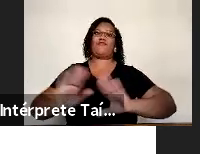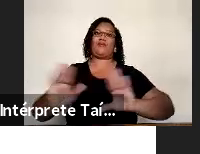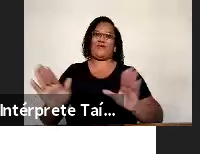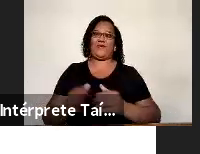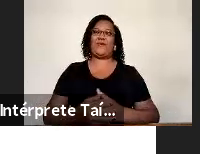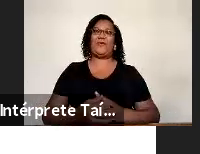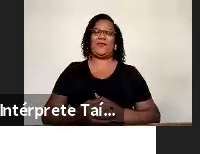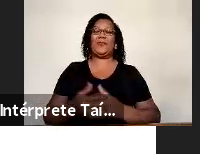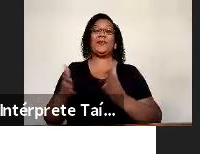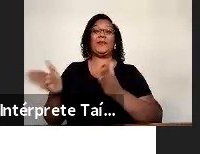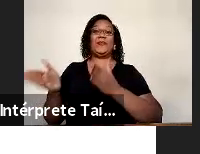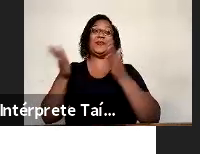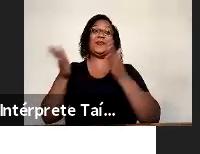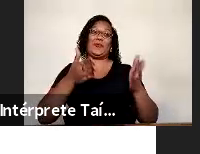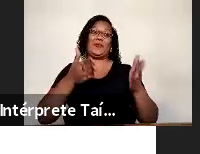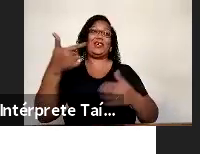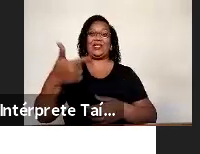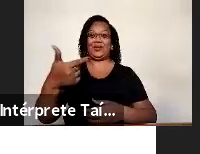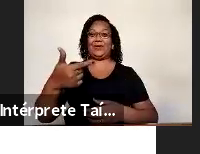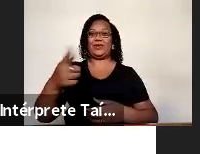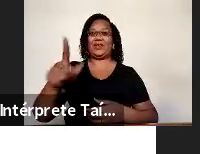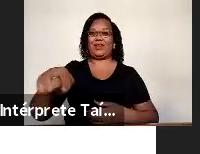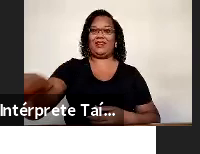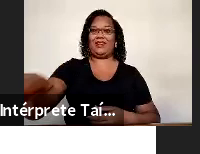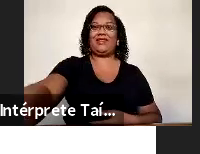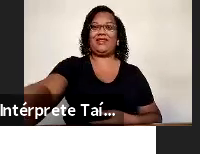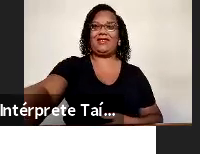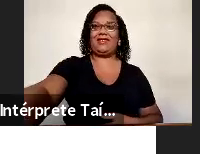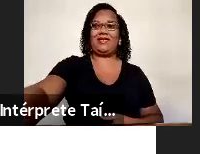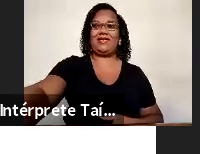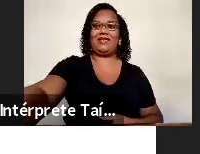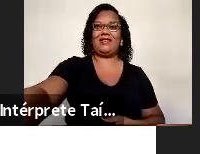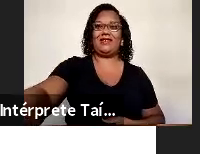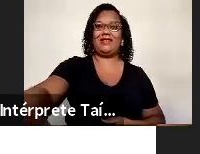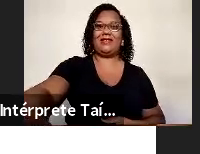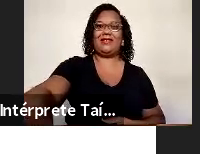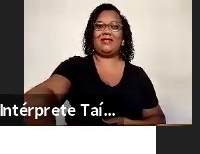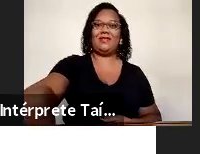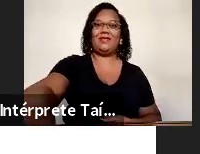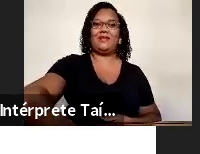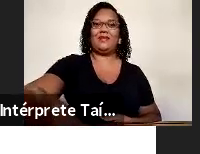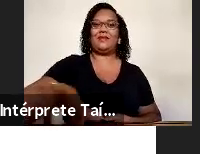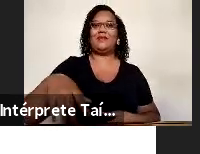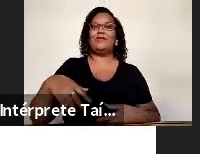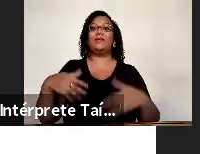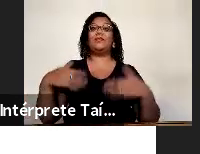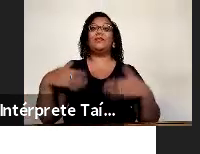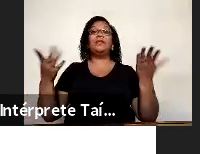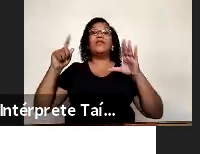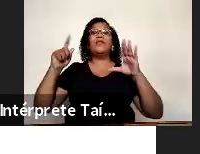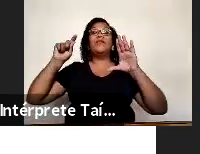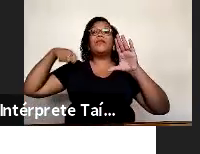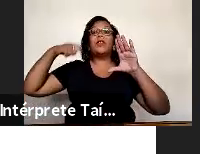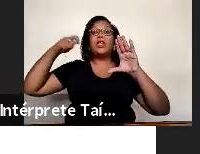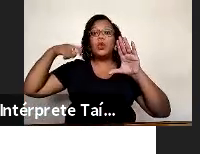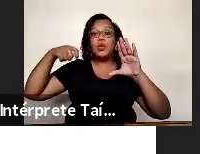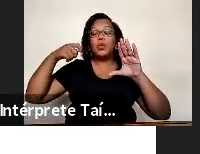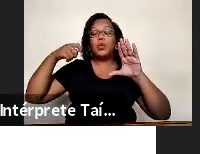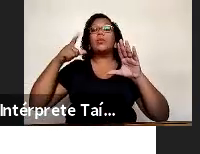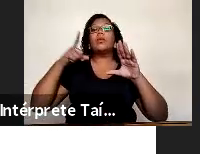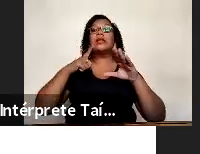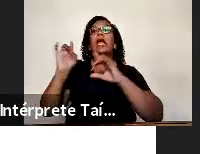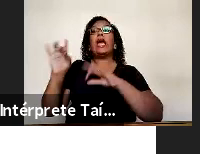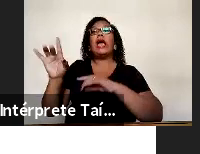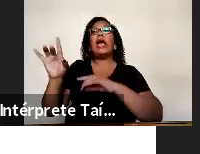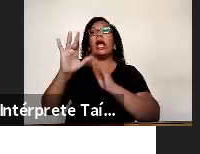who are, what are the movies, or which are the movies that are nominated in the different categories. And then you might ask me, are you a movie buff? Like, are